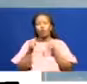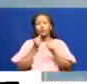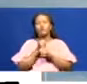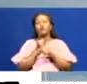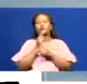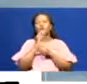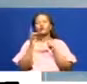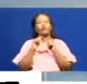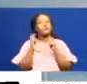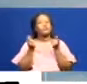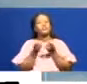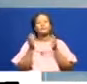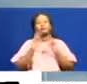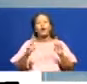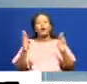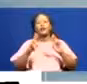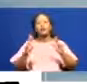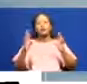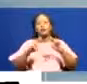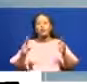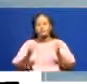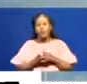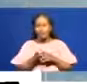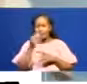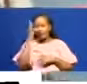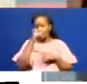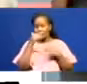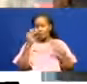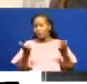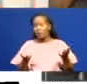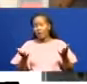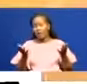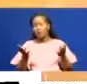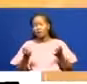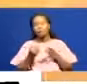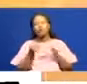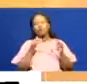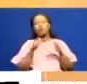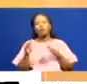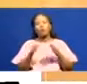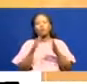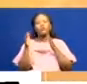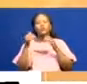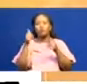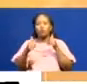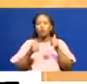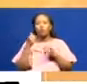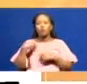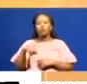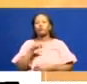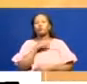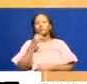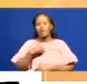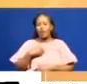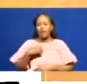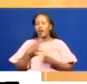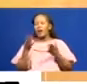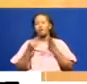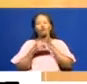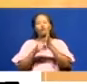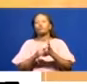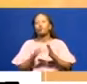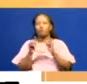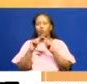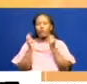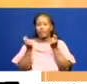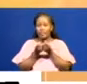team. This is basically because of the opportunities that we have availed to our